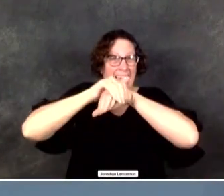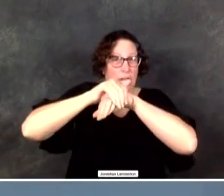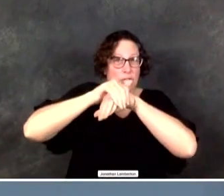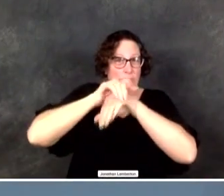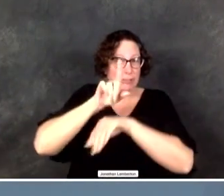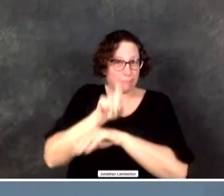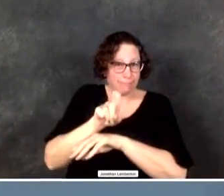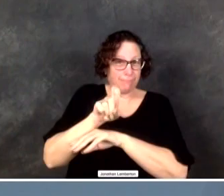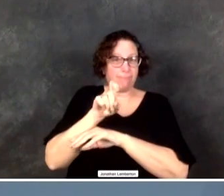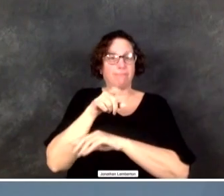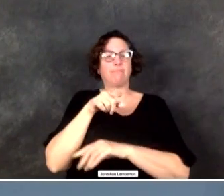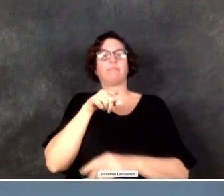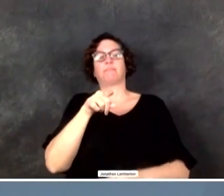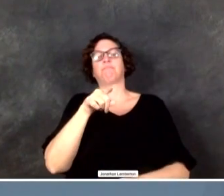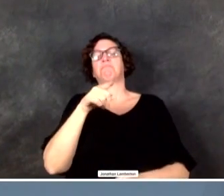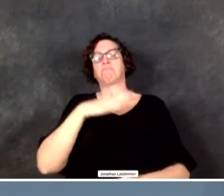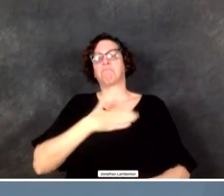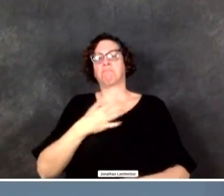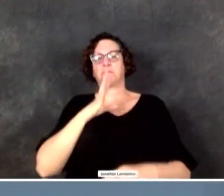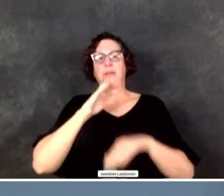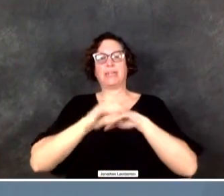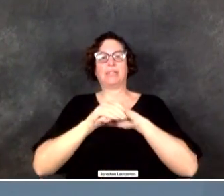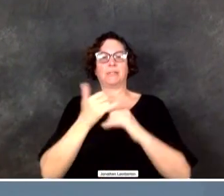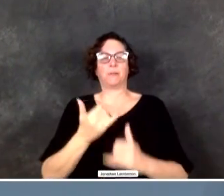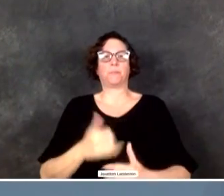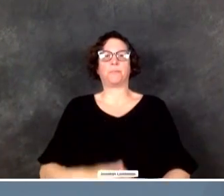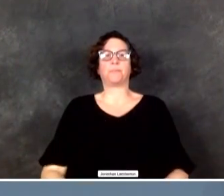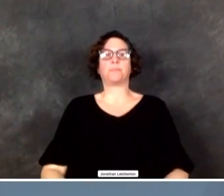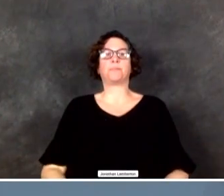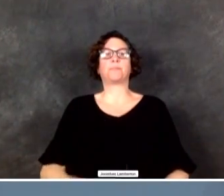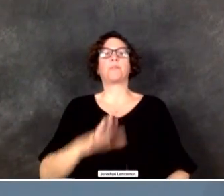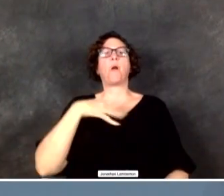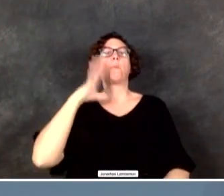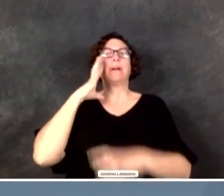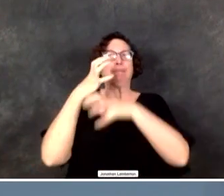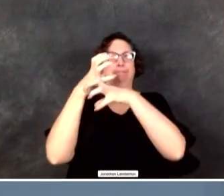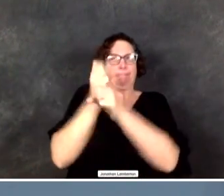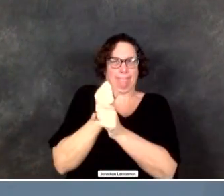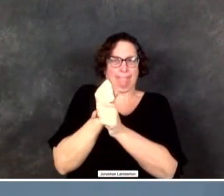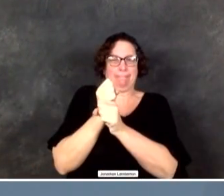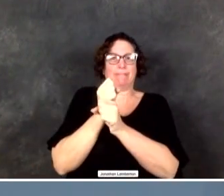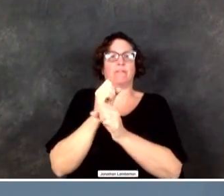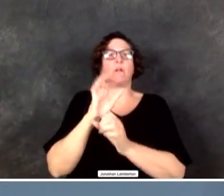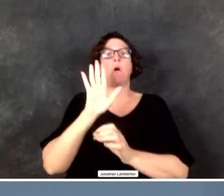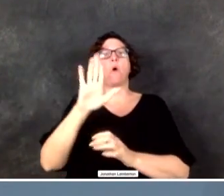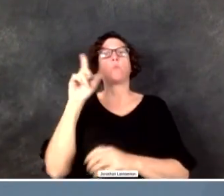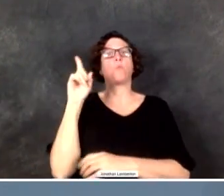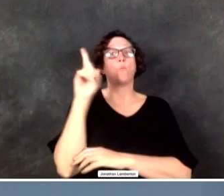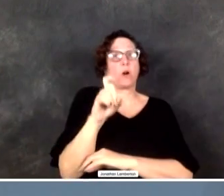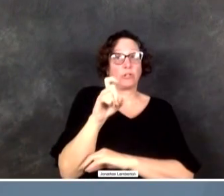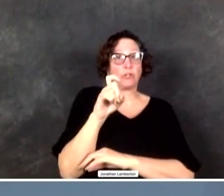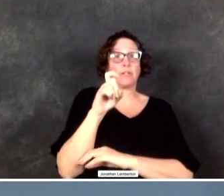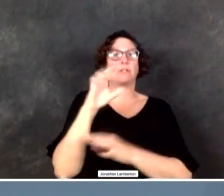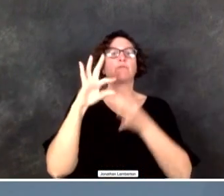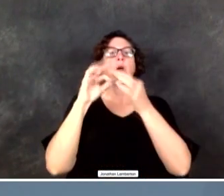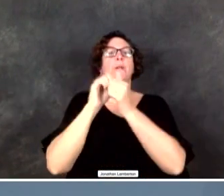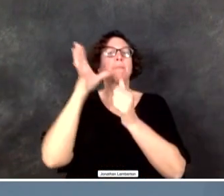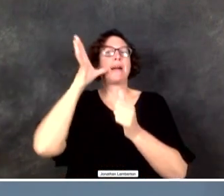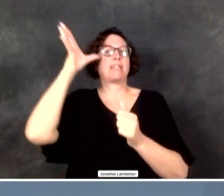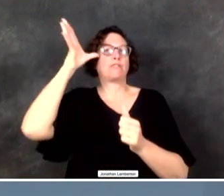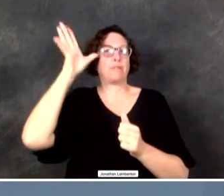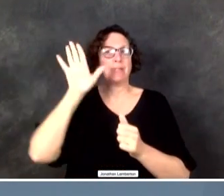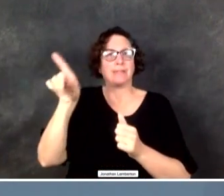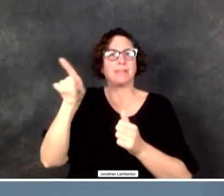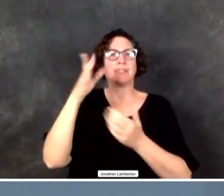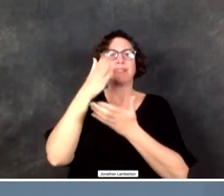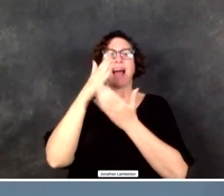again, how are parents, the question is, how are parents going to take on this challenge of educating students and having them home